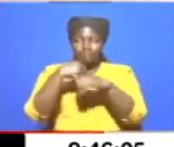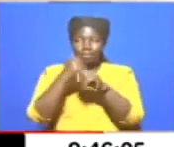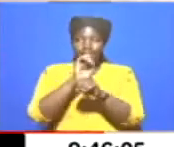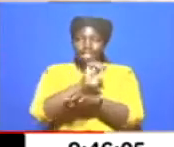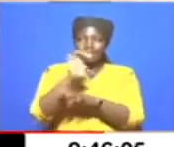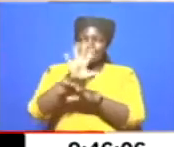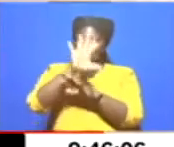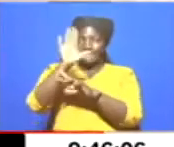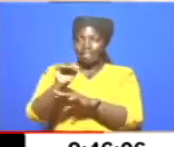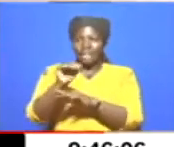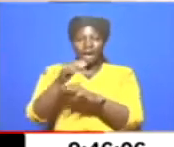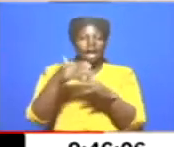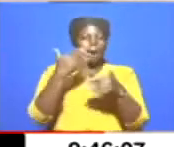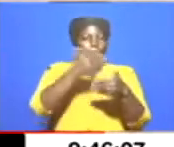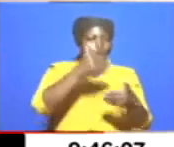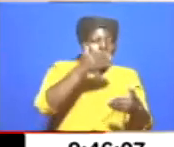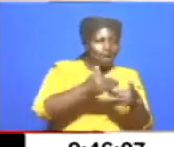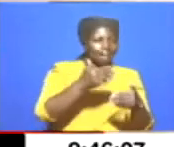borderless region,